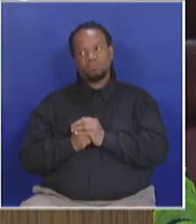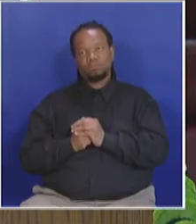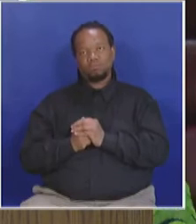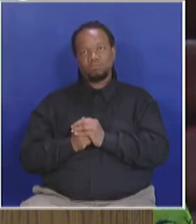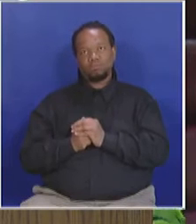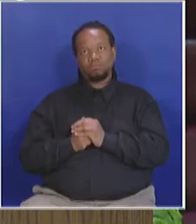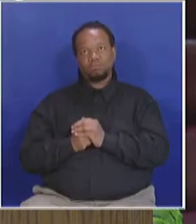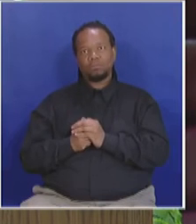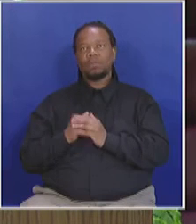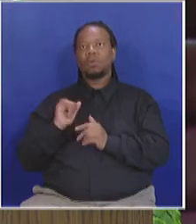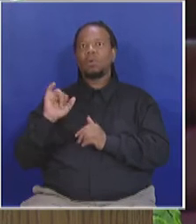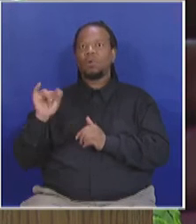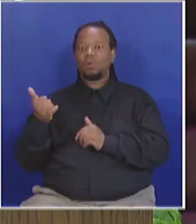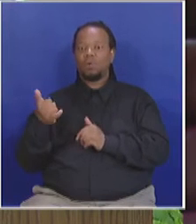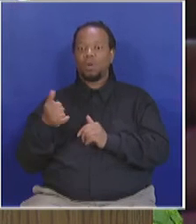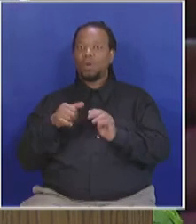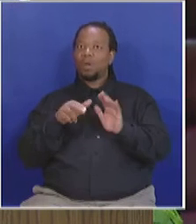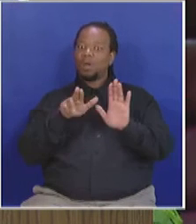You said 81 or 78?